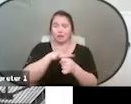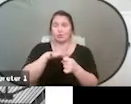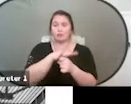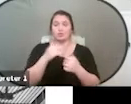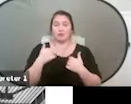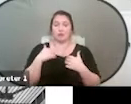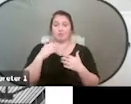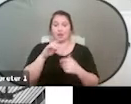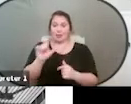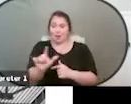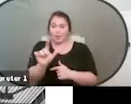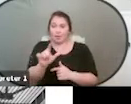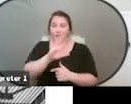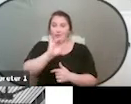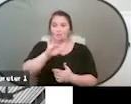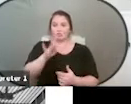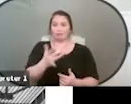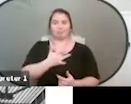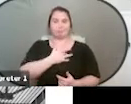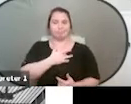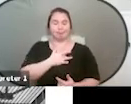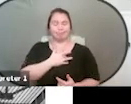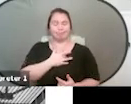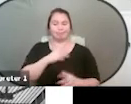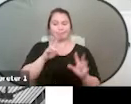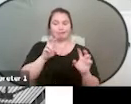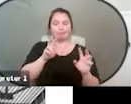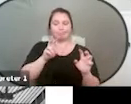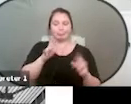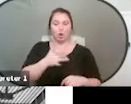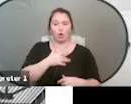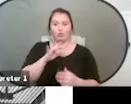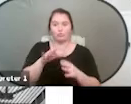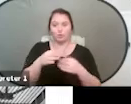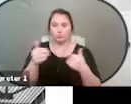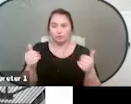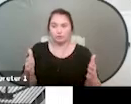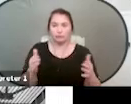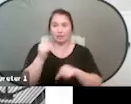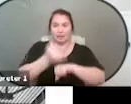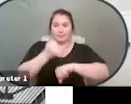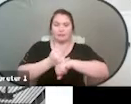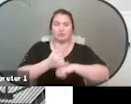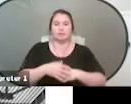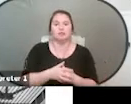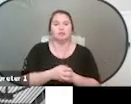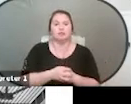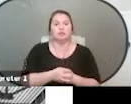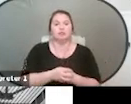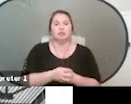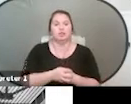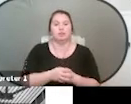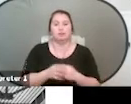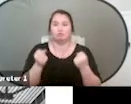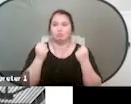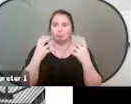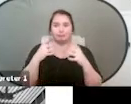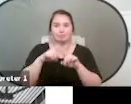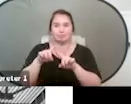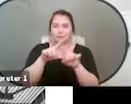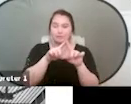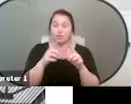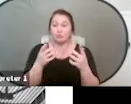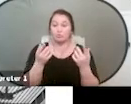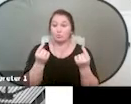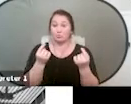central point for the whole campus. So a lot can be done under this methodology. So really, we wanted to present to you tonight